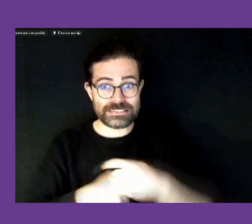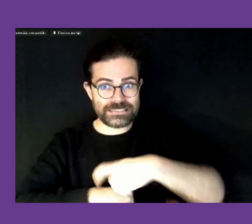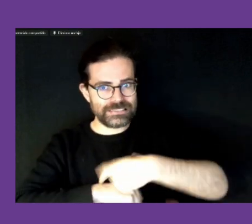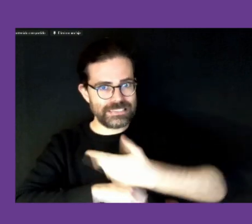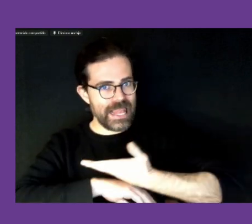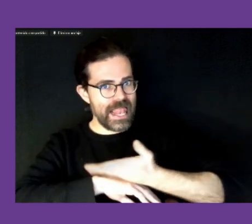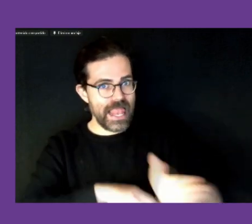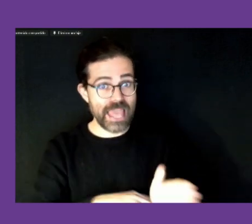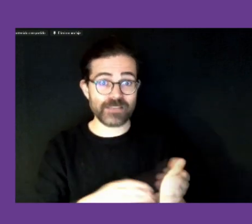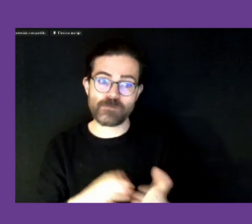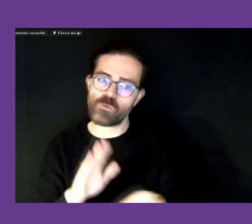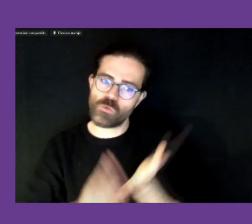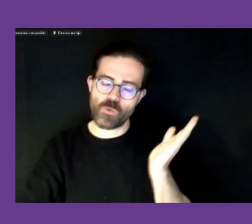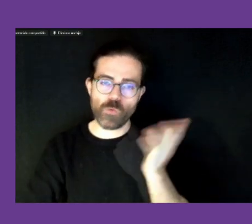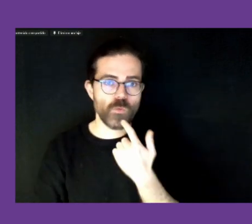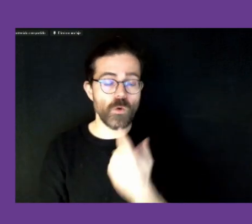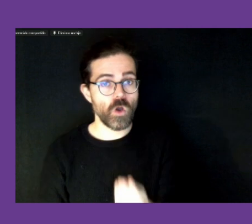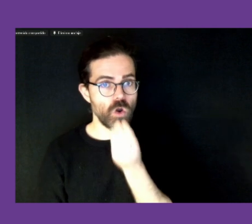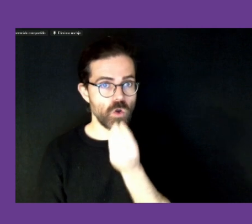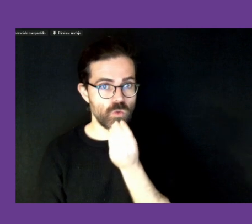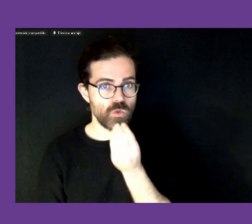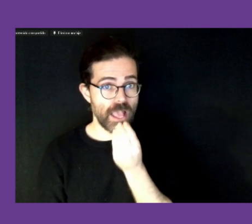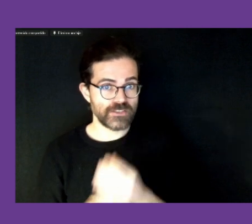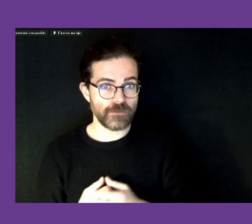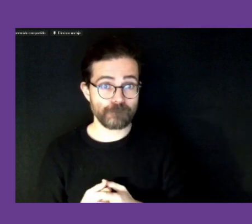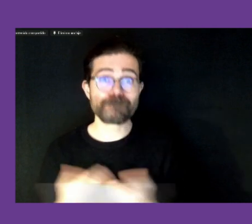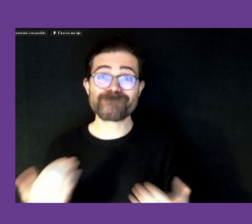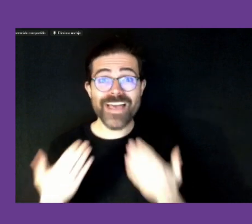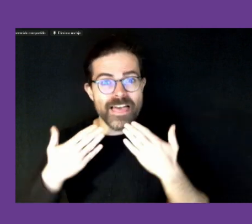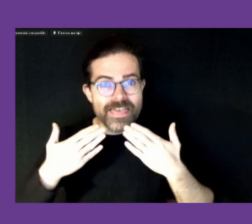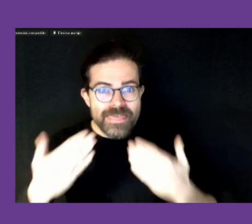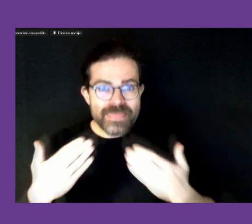for lunch now. And we would like to thank you very much for